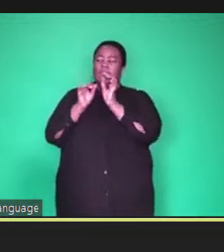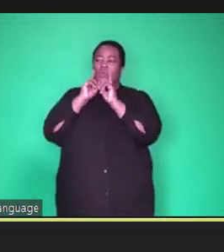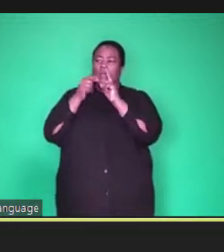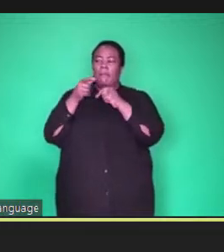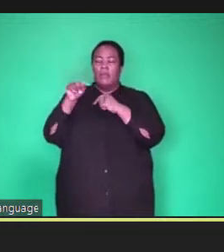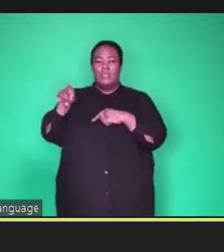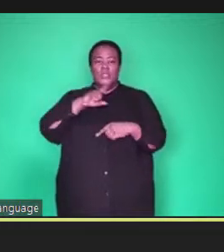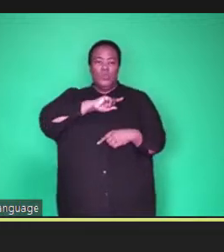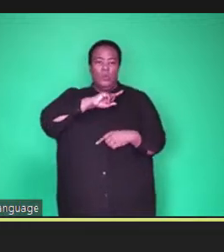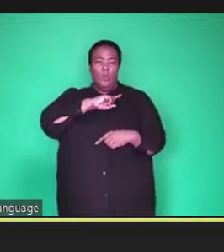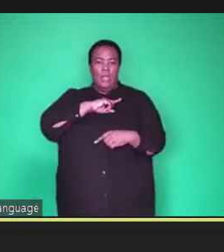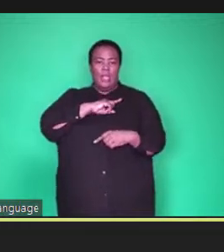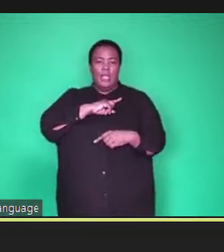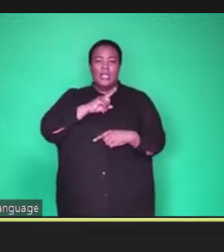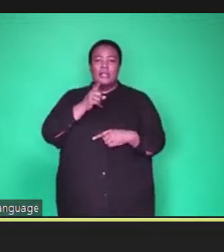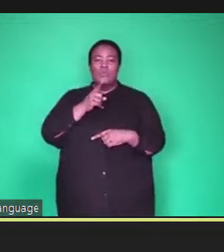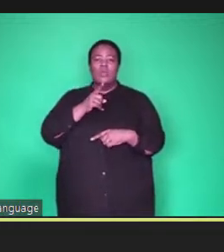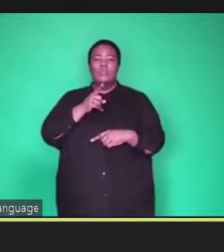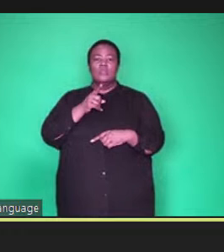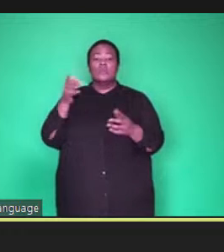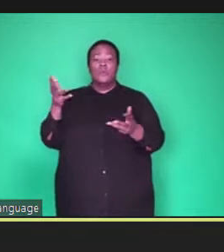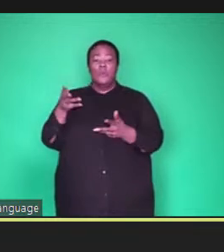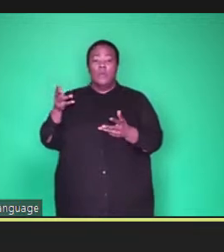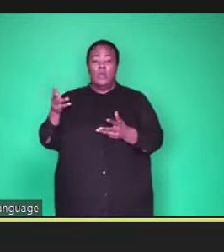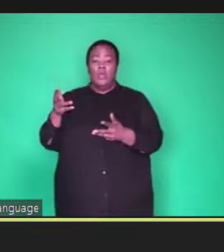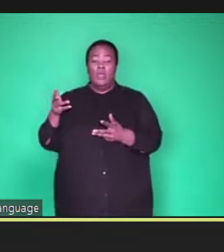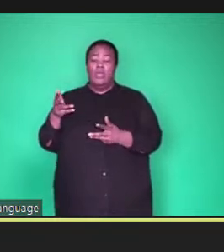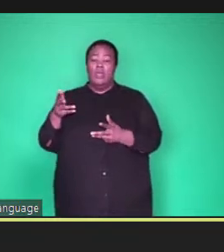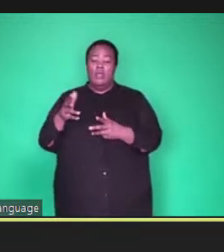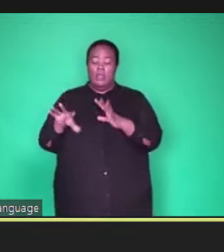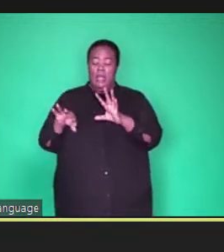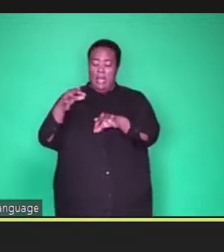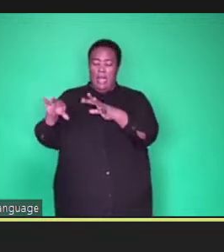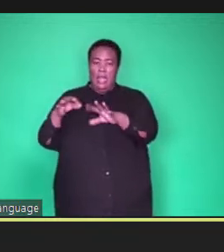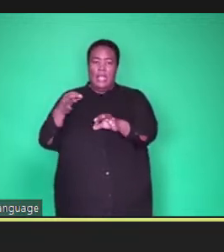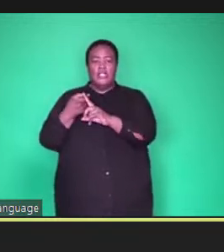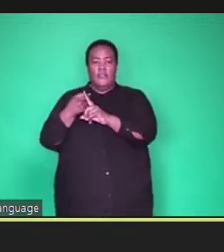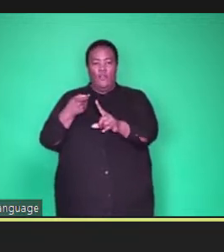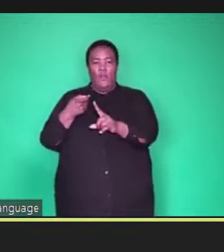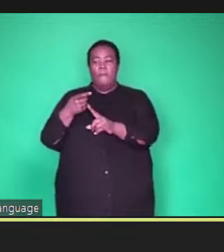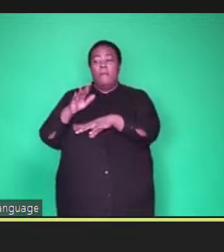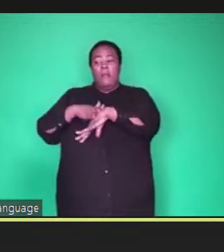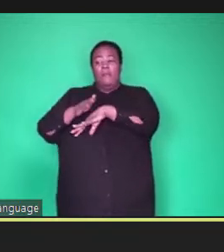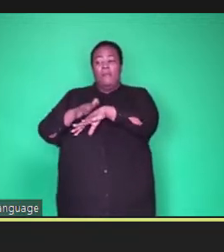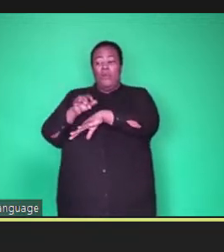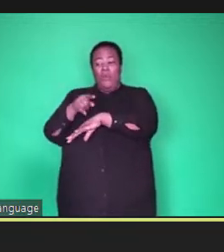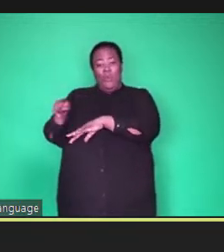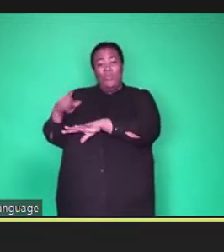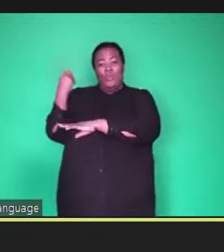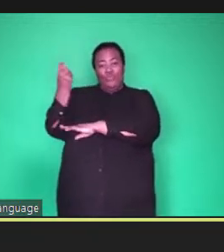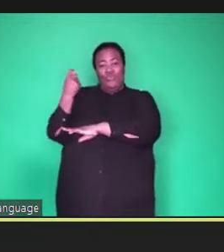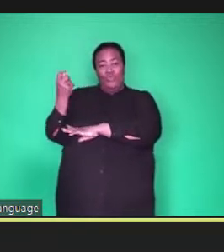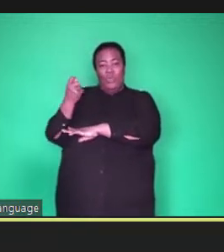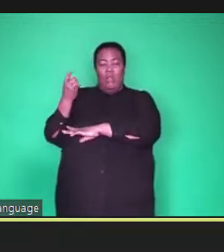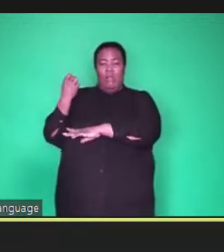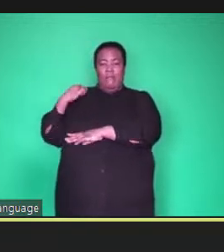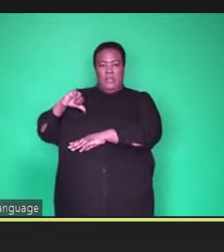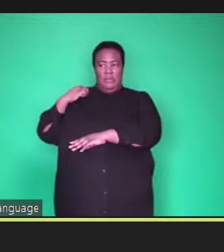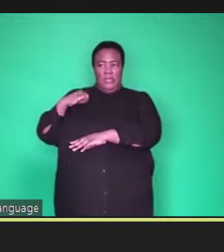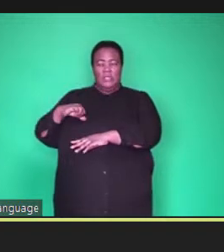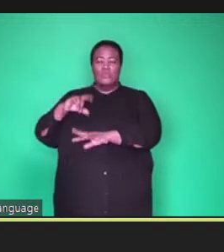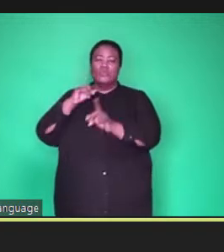these are where the SAPRIN data will be coming from, those mostly rural municipalities. So we're going to talk a little bit about these